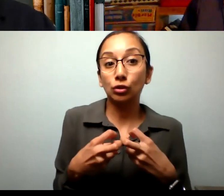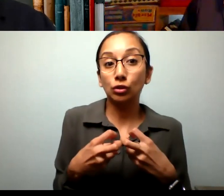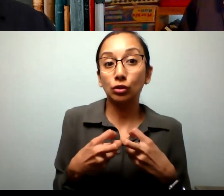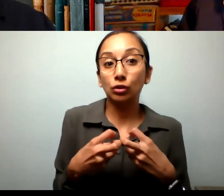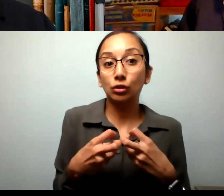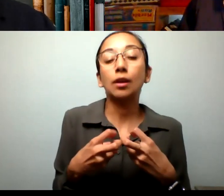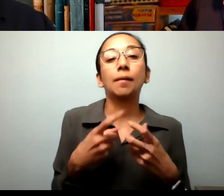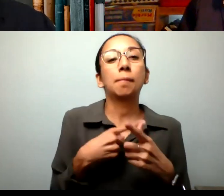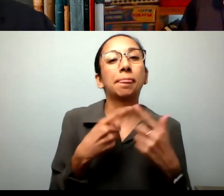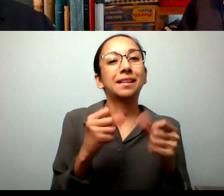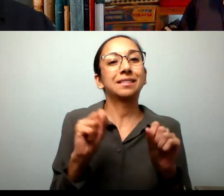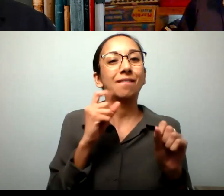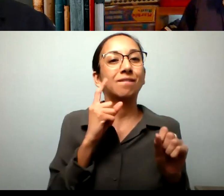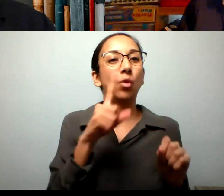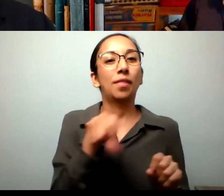to come back too.